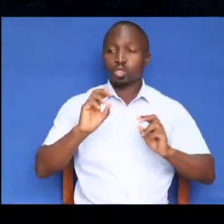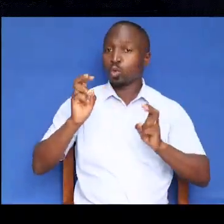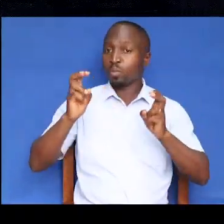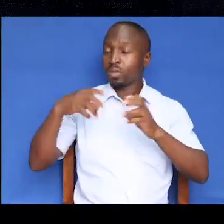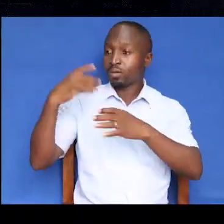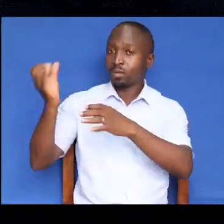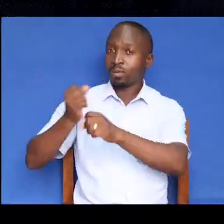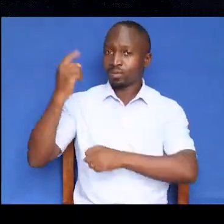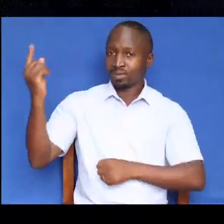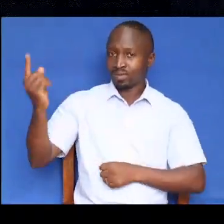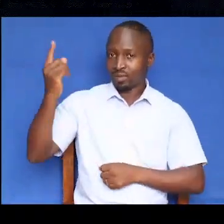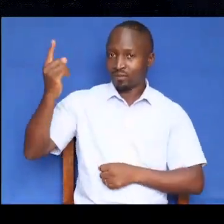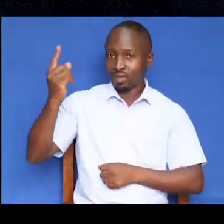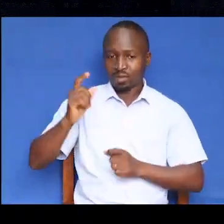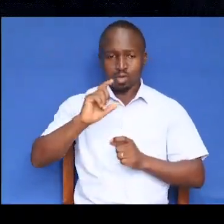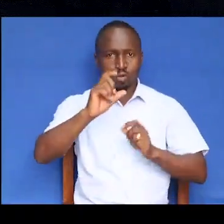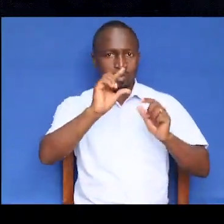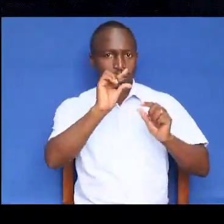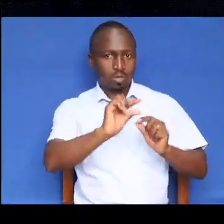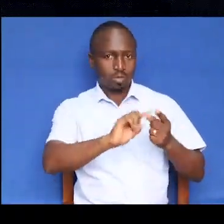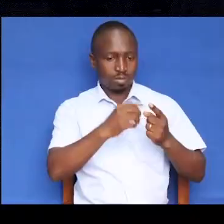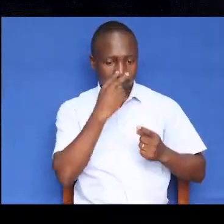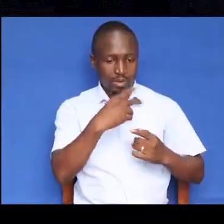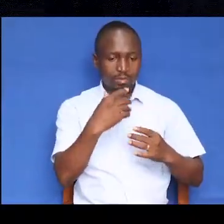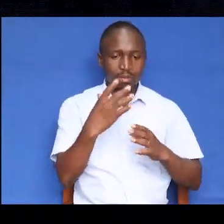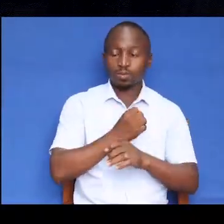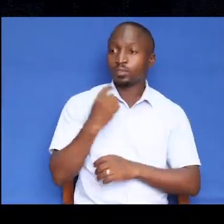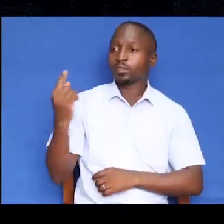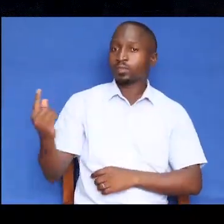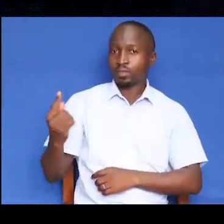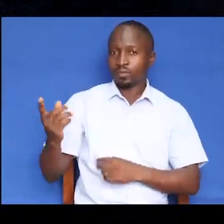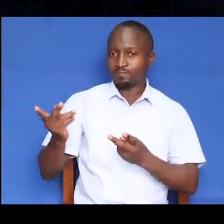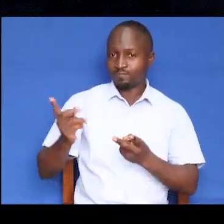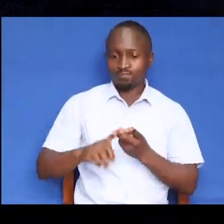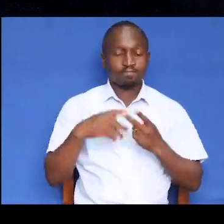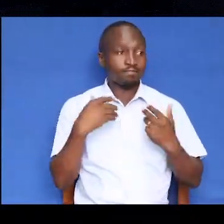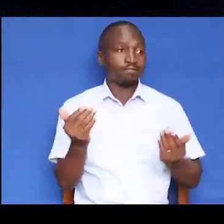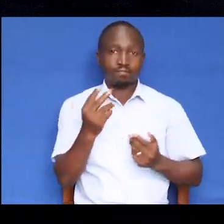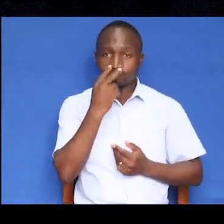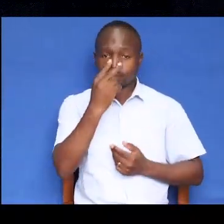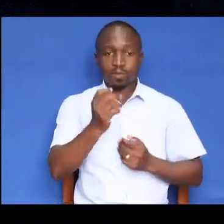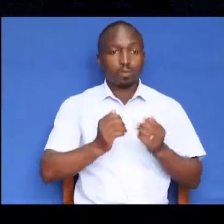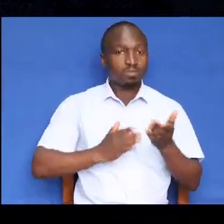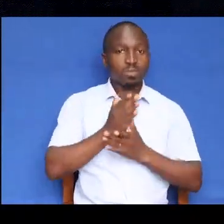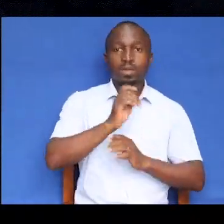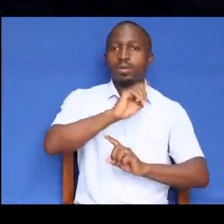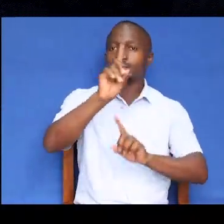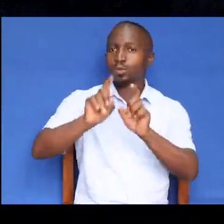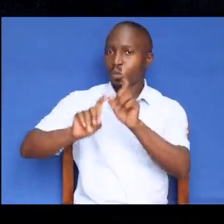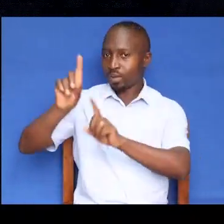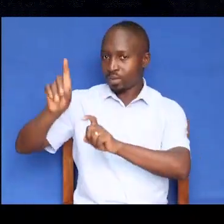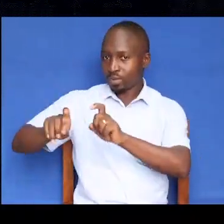subtopic, measuring of national income. Let us go to our questions.